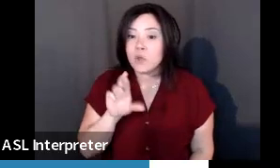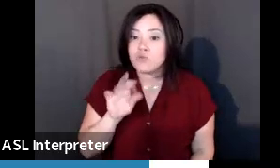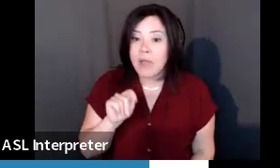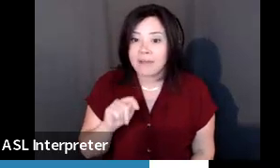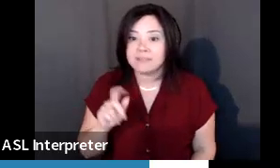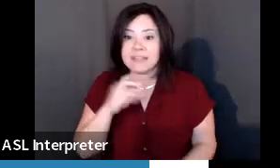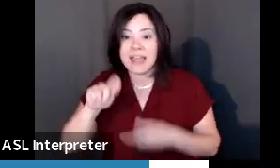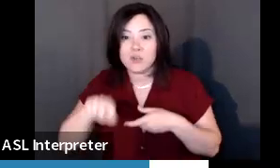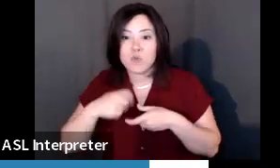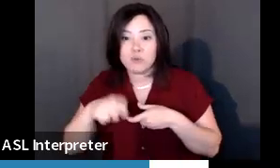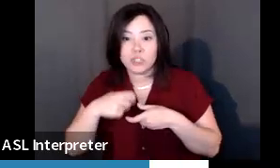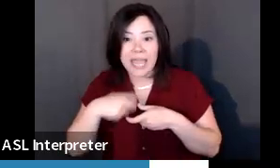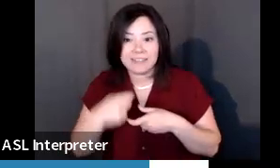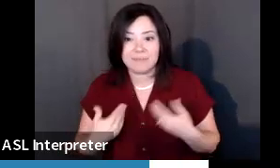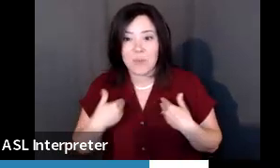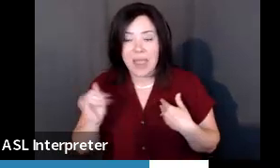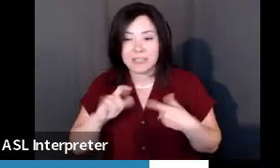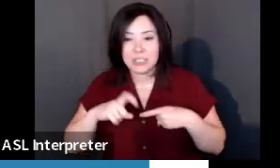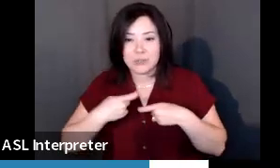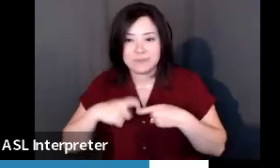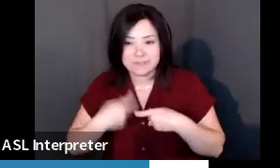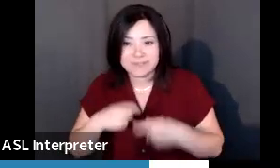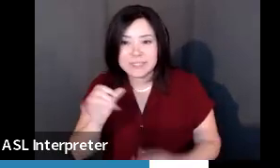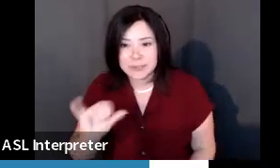that too. So we have